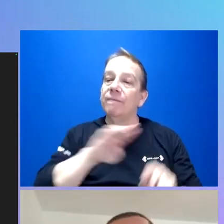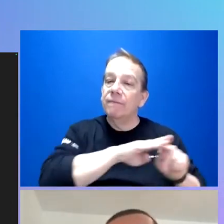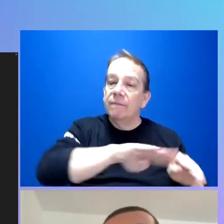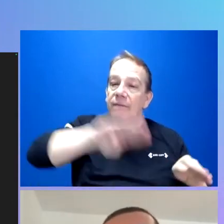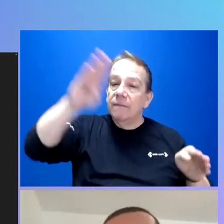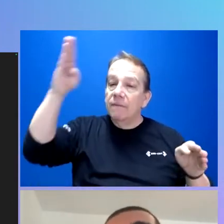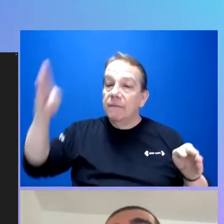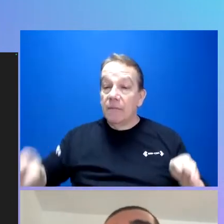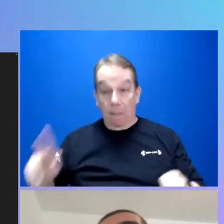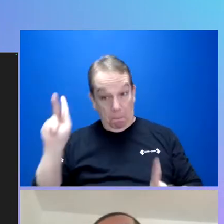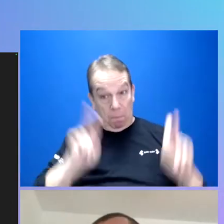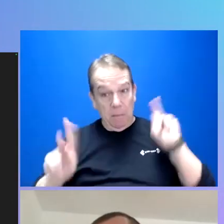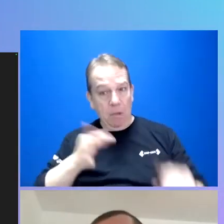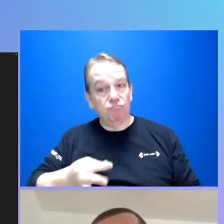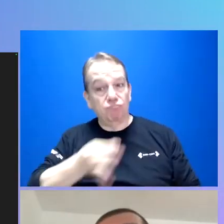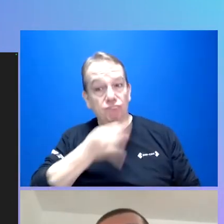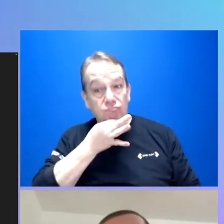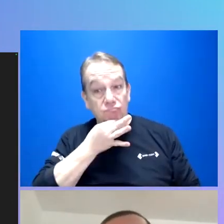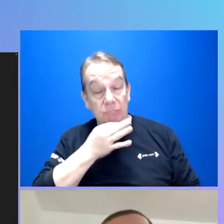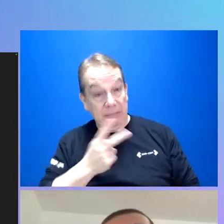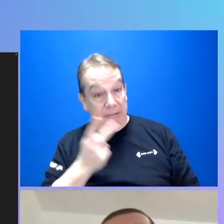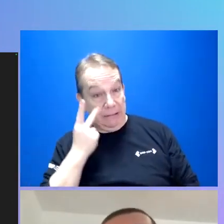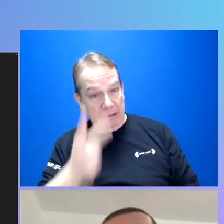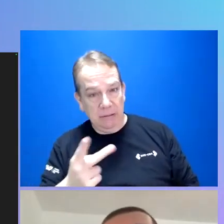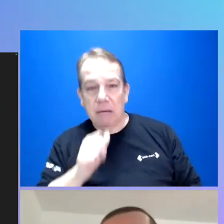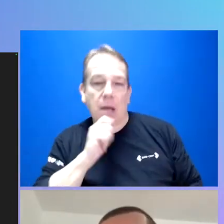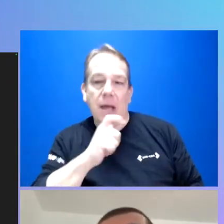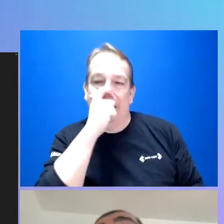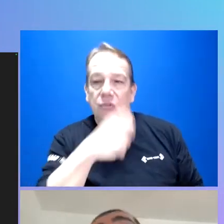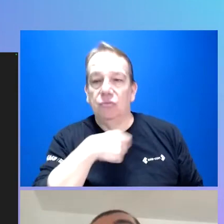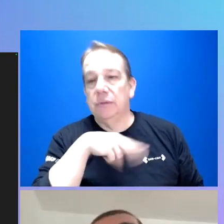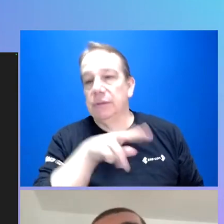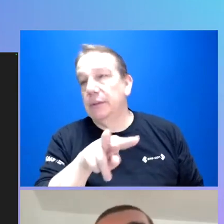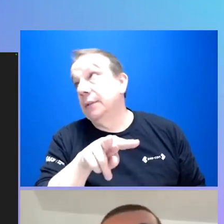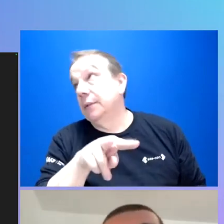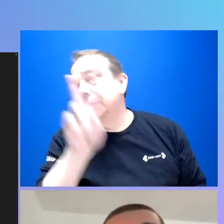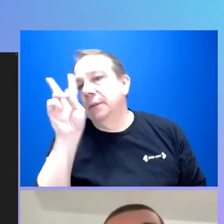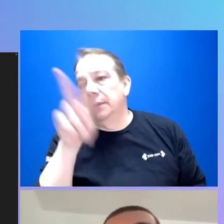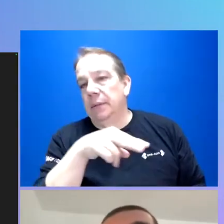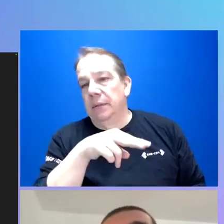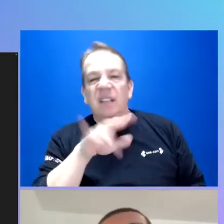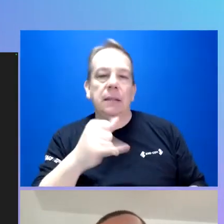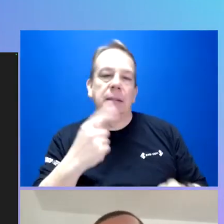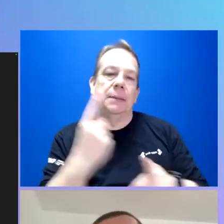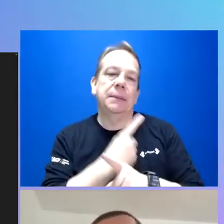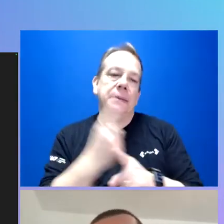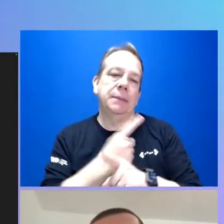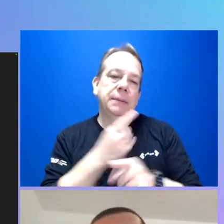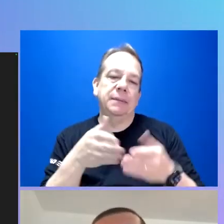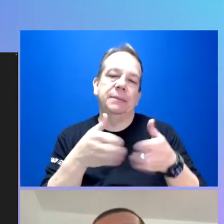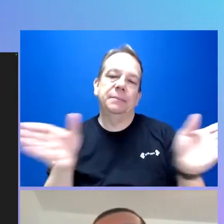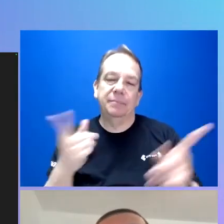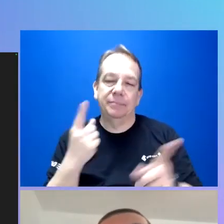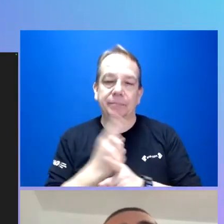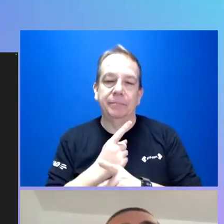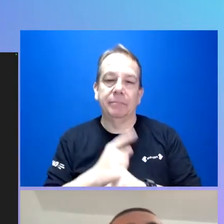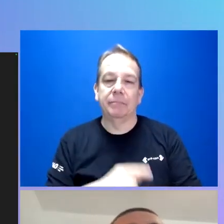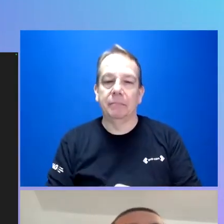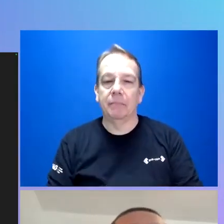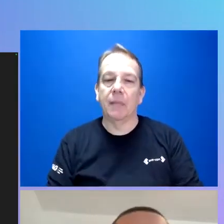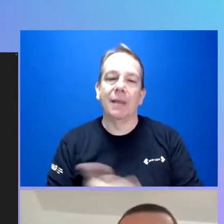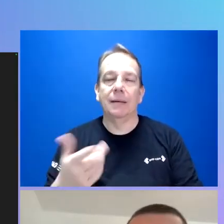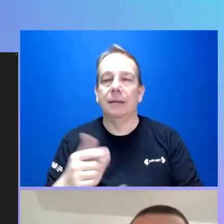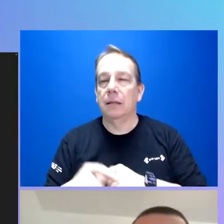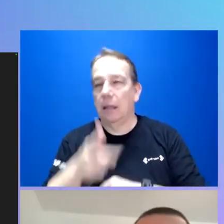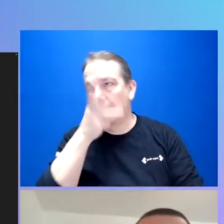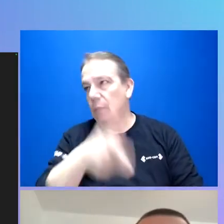who can see it are immediately not interested in it. And that's universal. It's instantaneous. They just go, bleh, garbage,